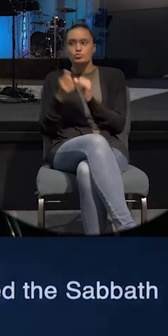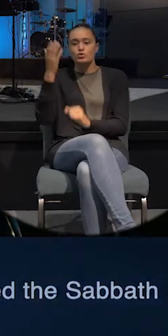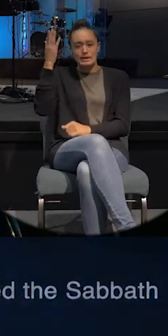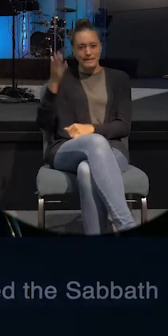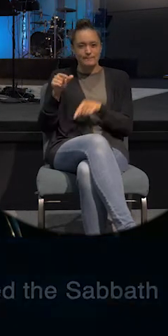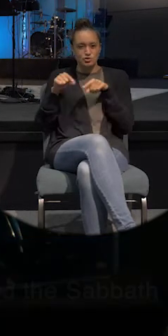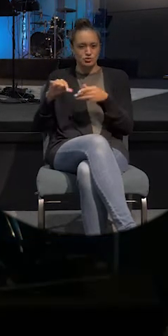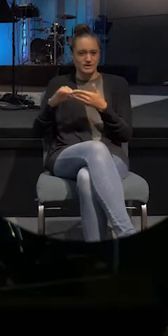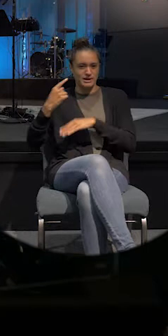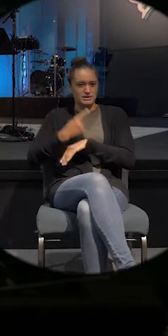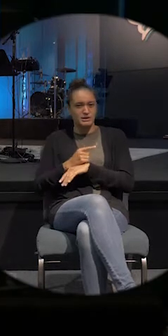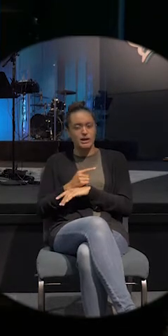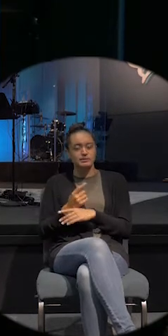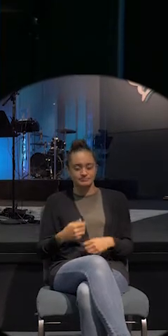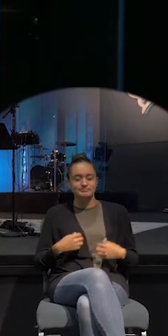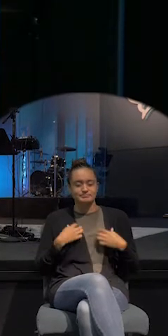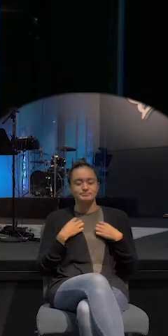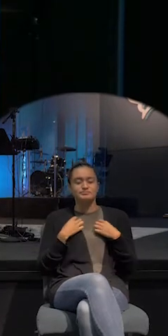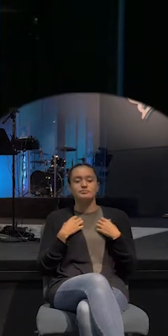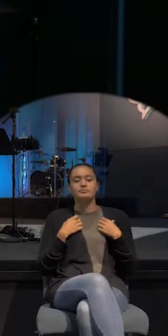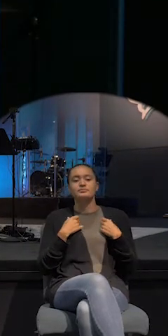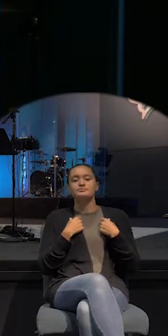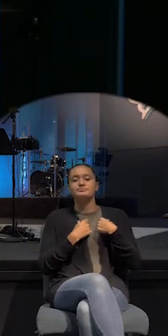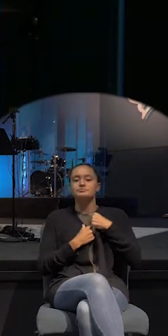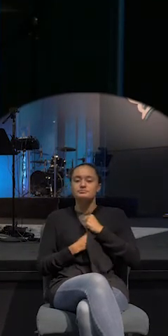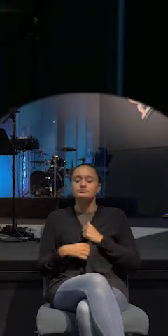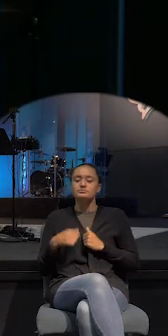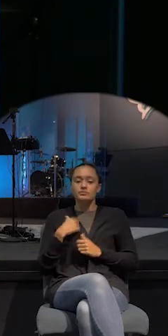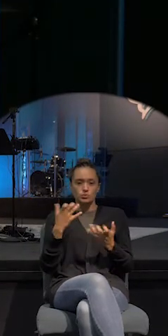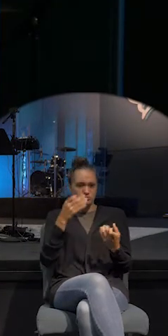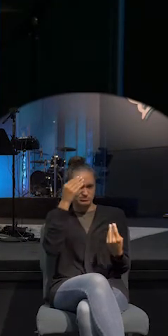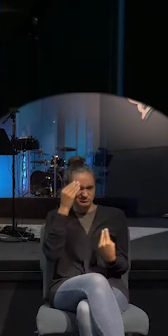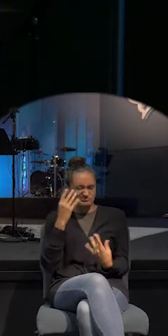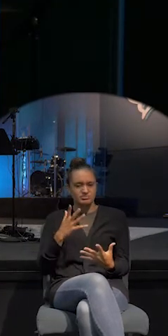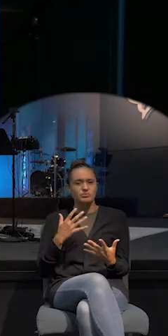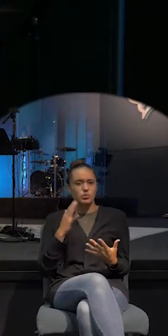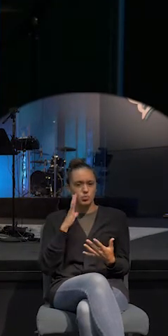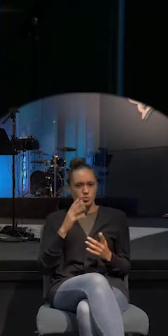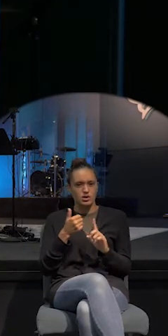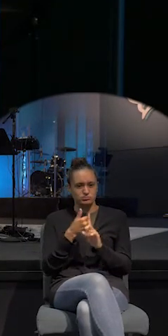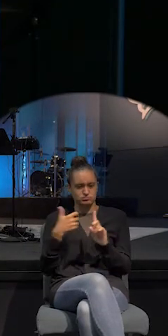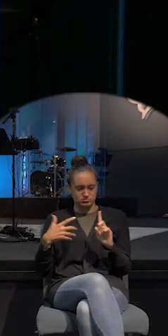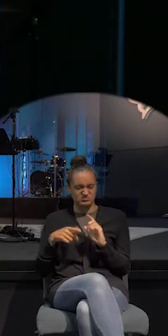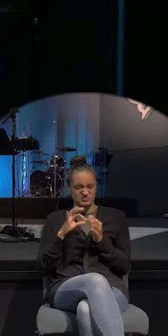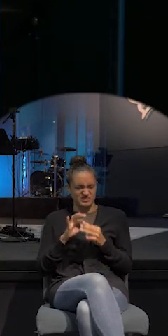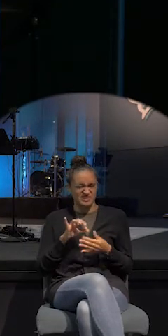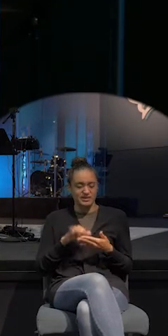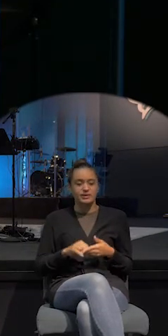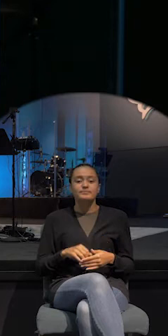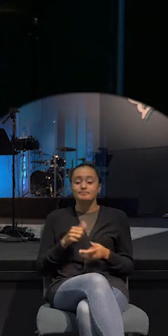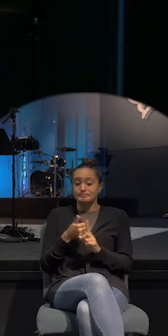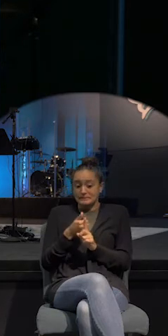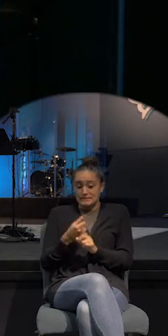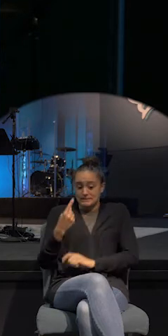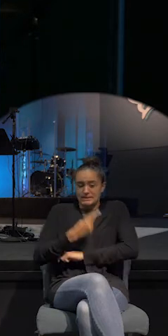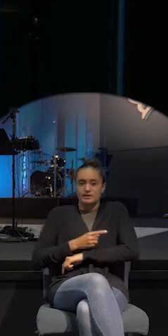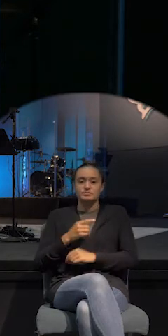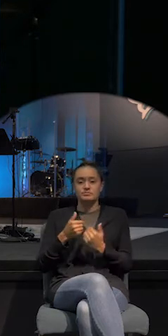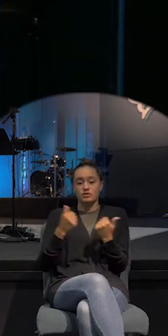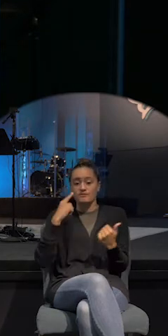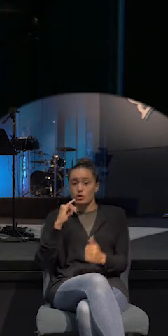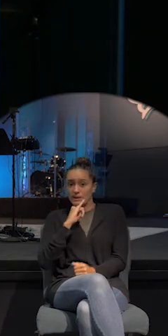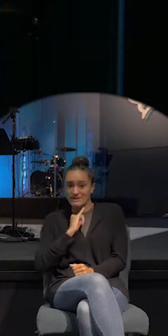on that day. Now, I want you to know this, and I'm going to develop a thought about this. It was a day that was set apart for Israel